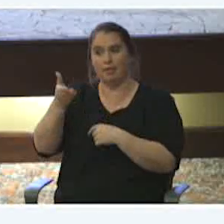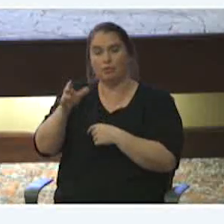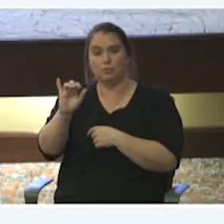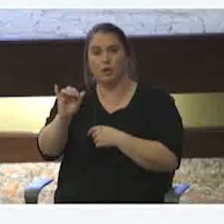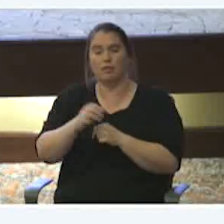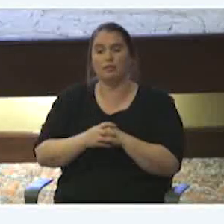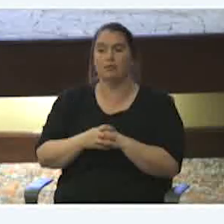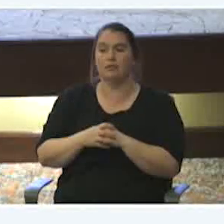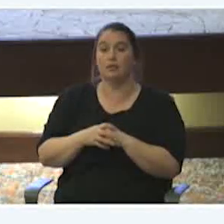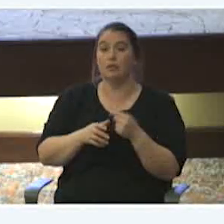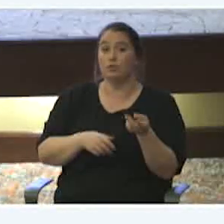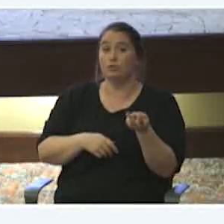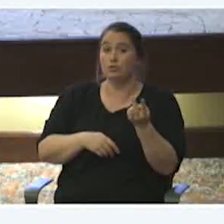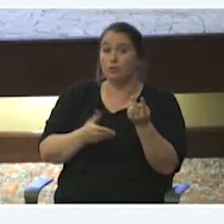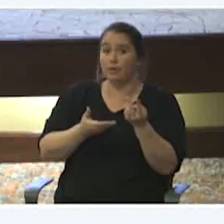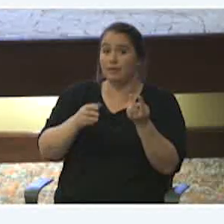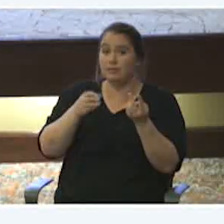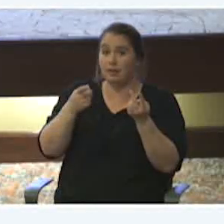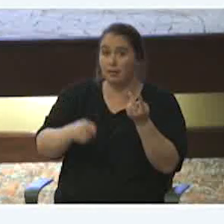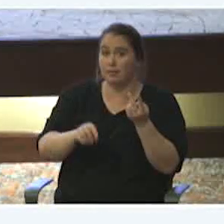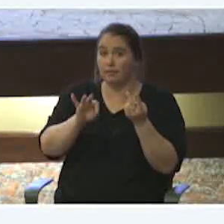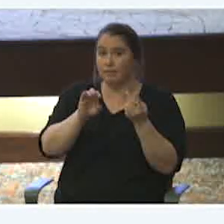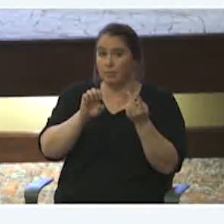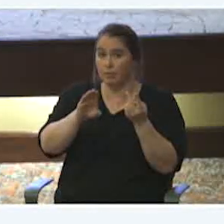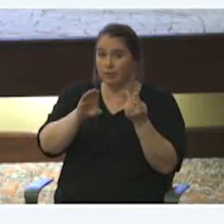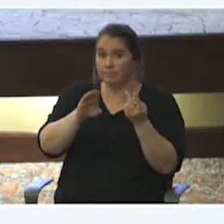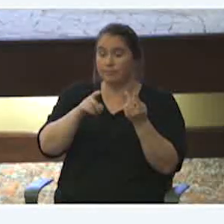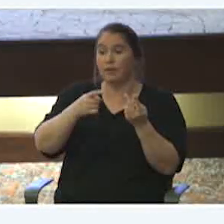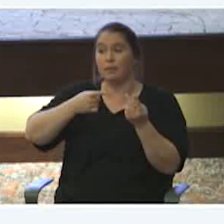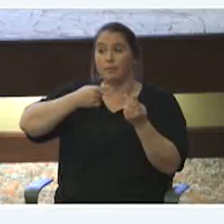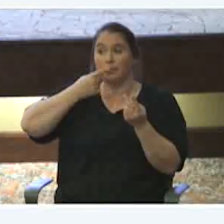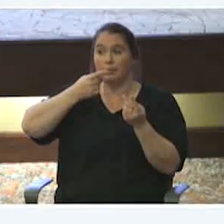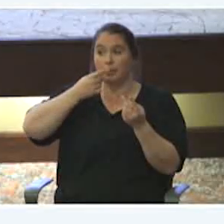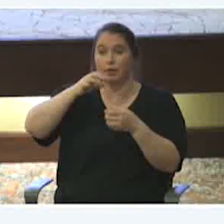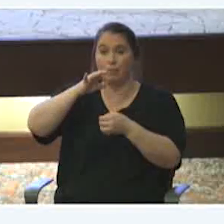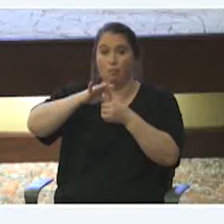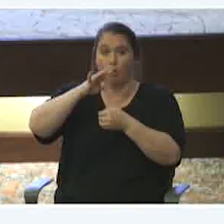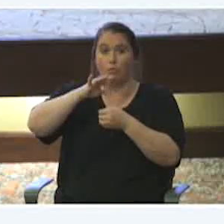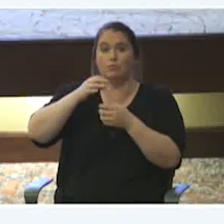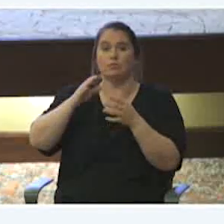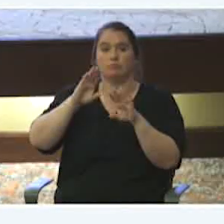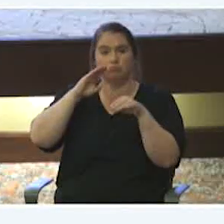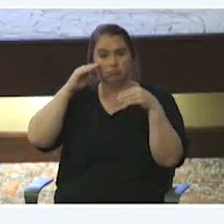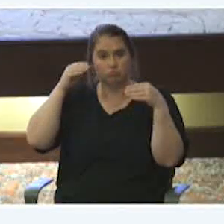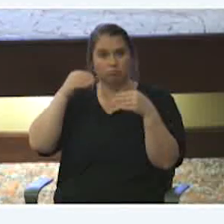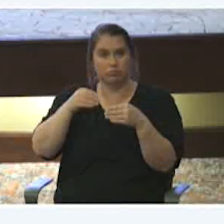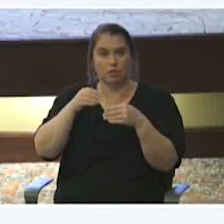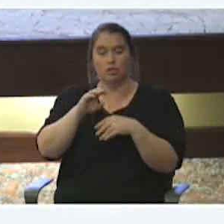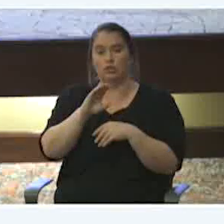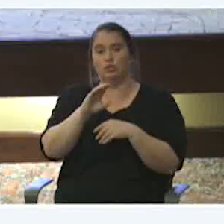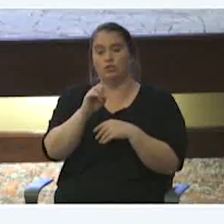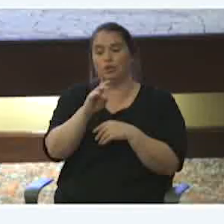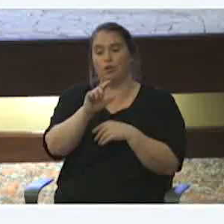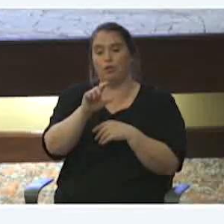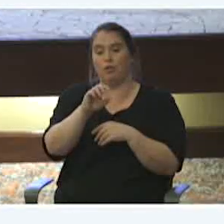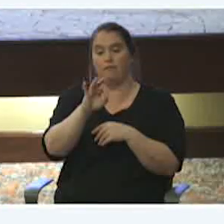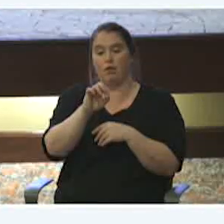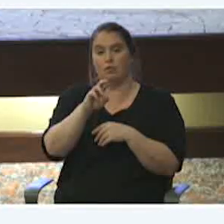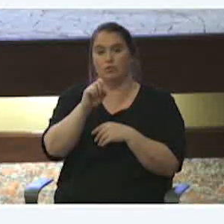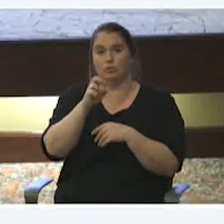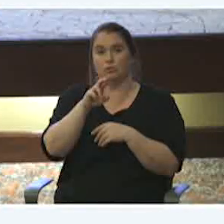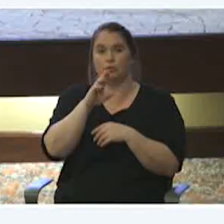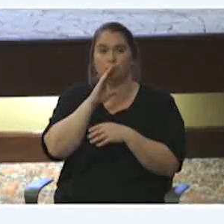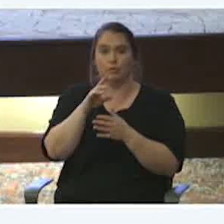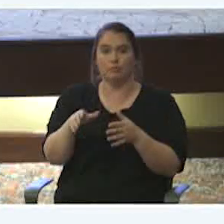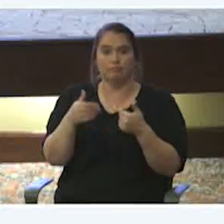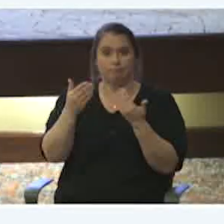things happened in February. There was a public poll, so board chair and focus group member Cheryl Foster presented at the McLennan Talk